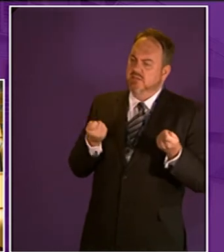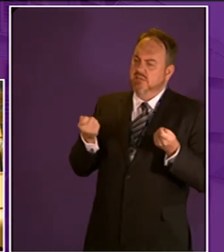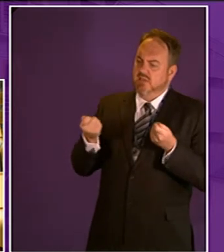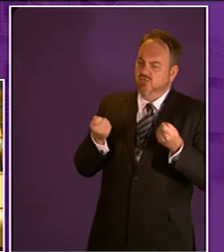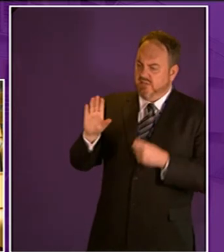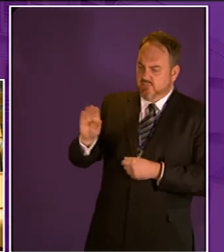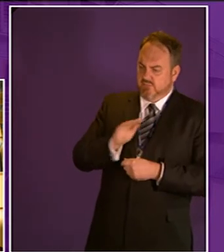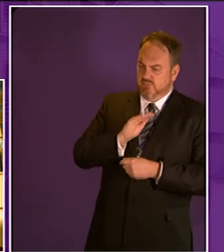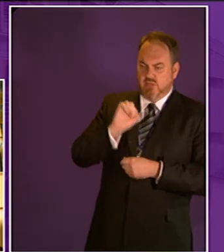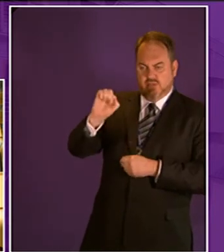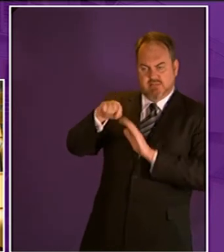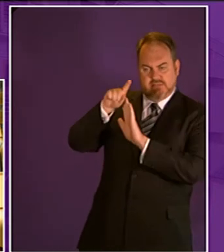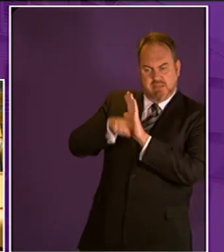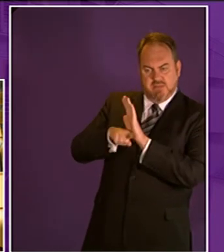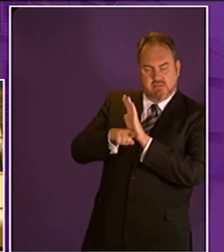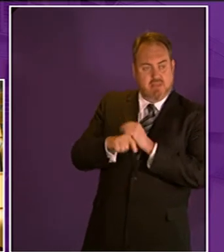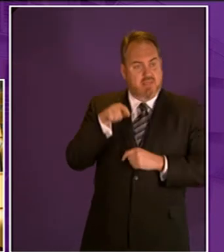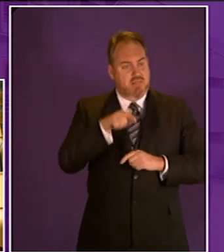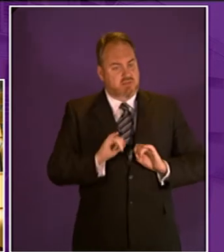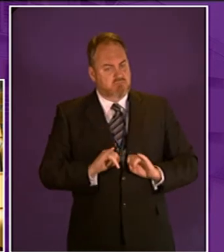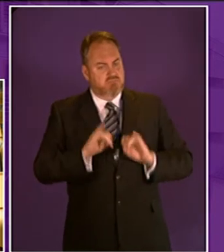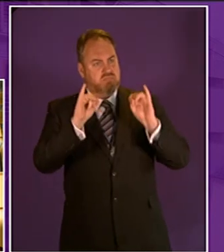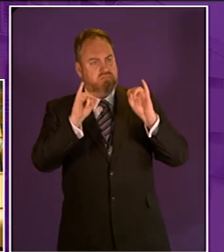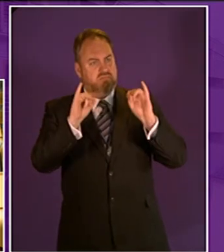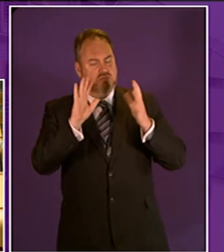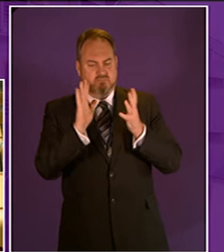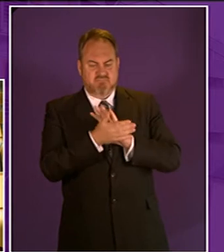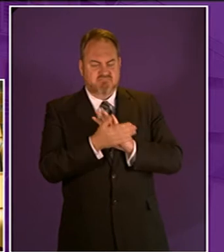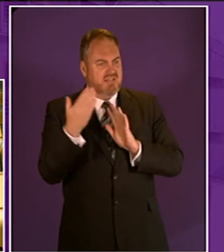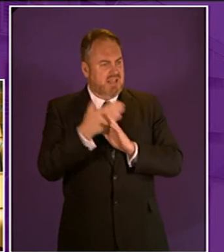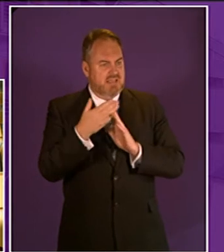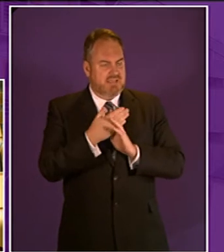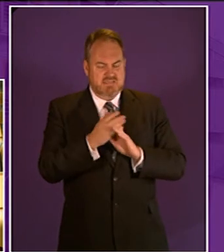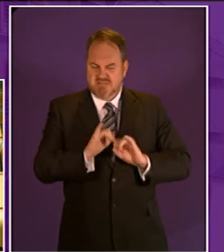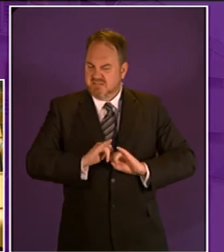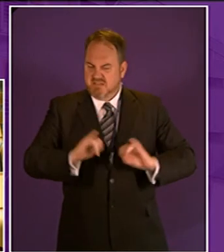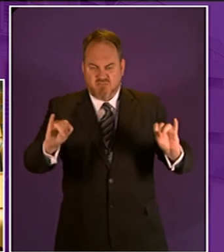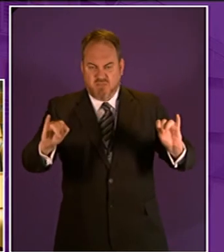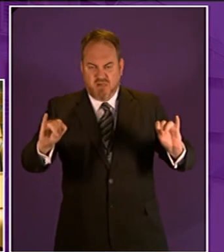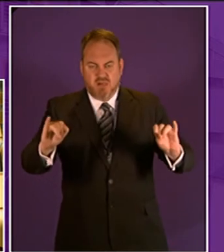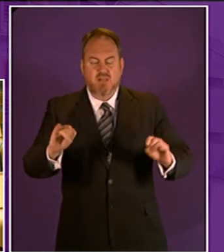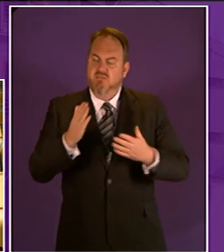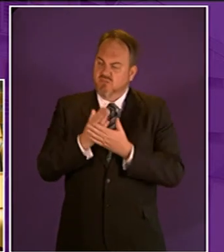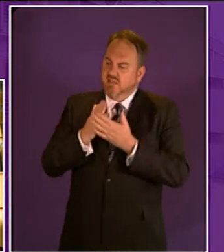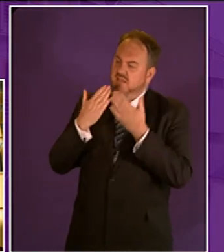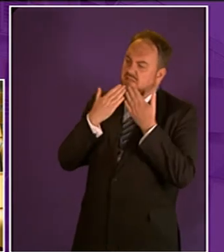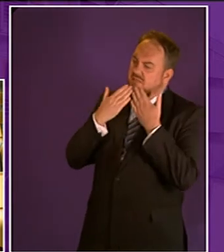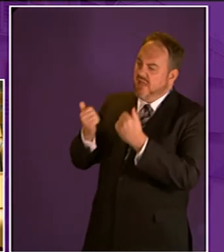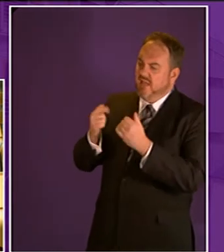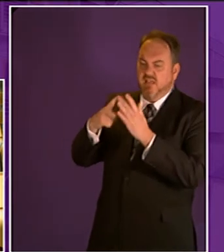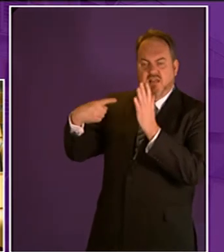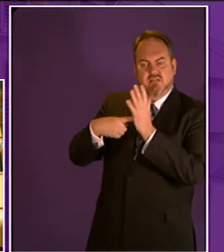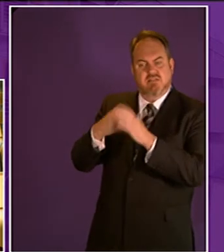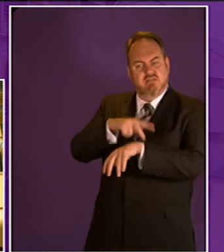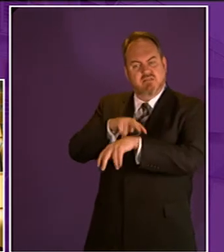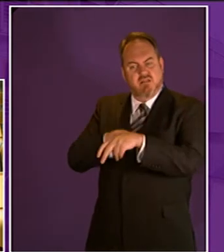of her statement. This incident is unjustifiable and indiscriminate. And I too would like to begin by thanking the IT staff across